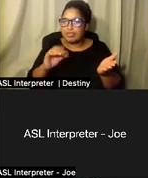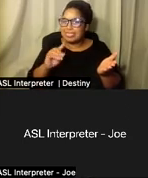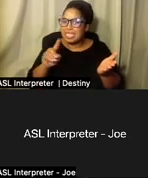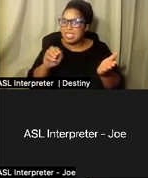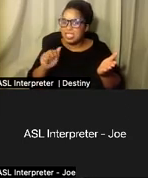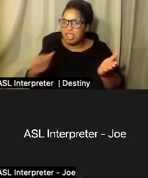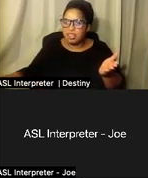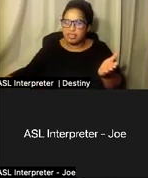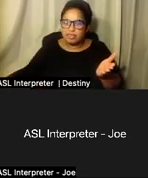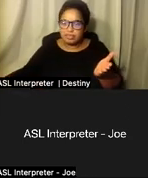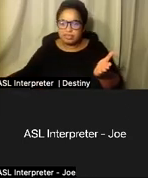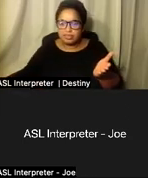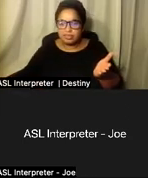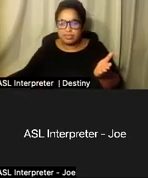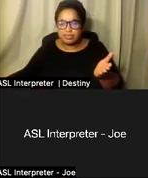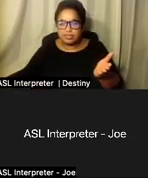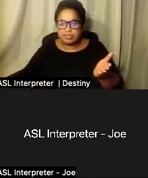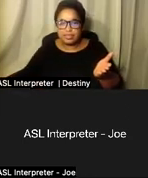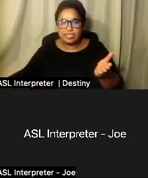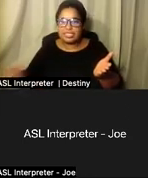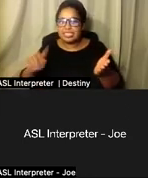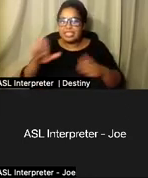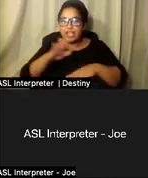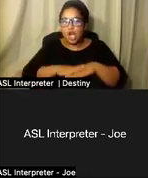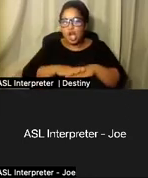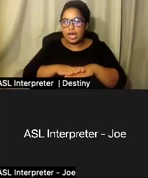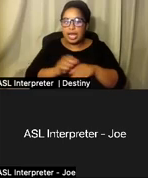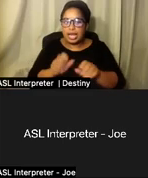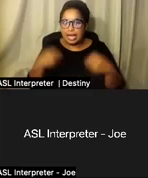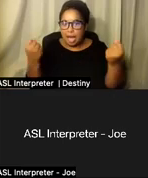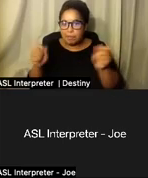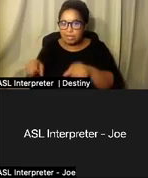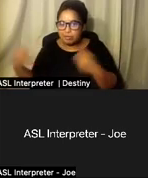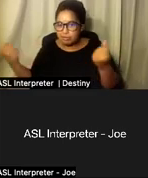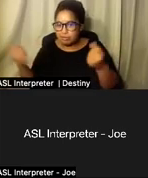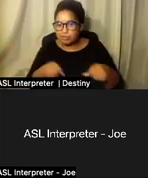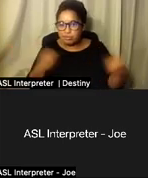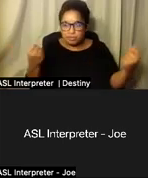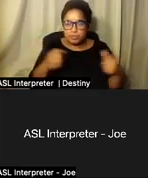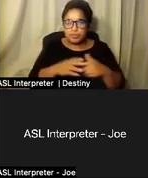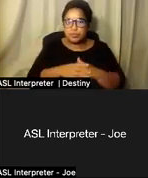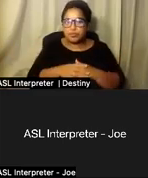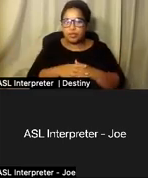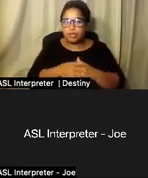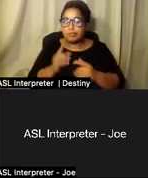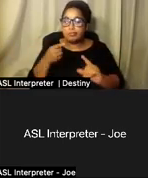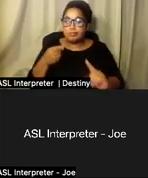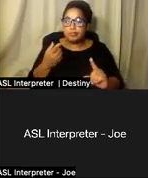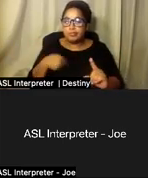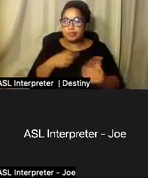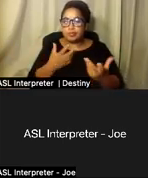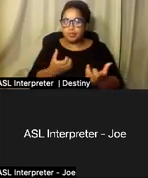There's a lot of words, a TV on a cabinet, right? So here's the idea. we want to secure